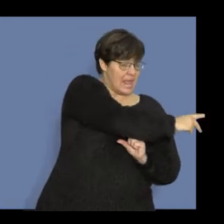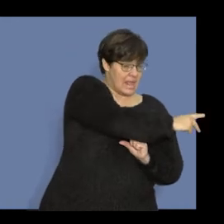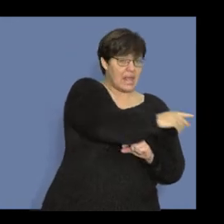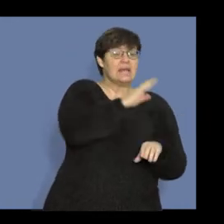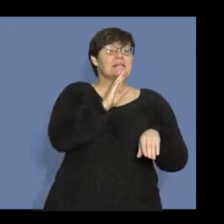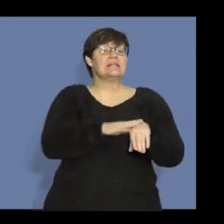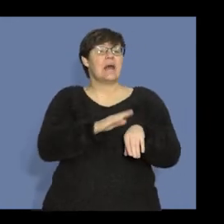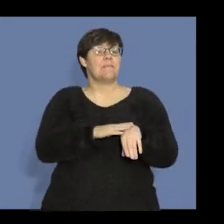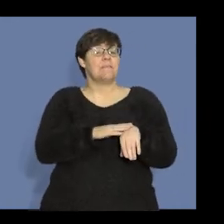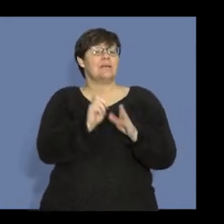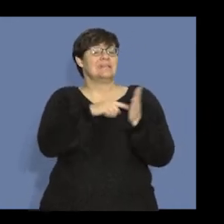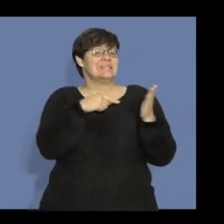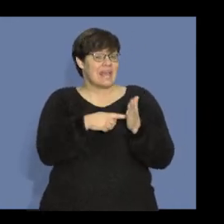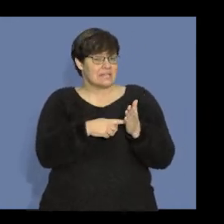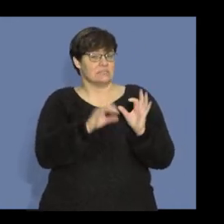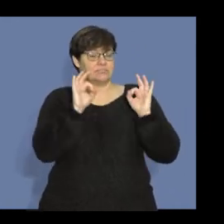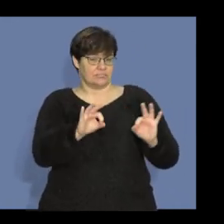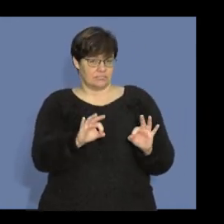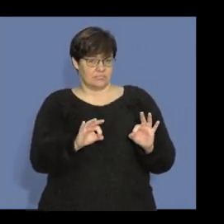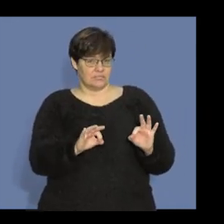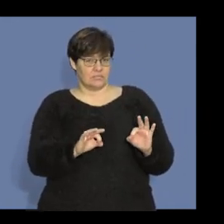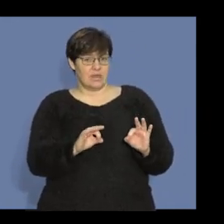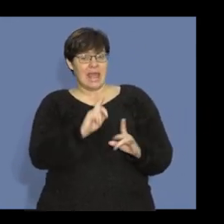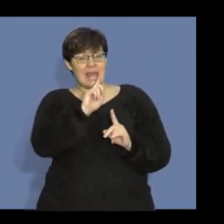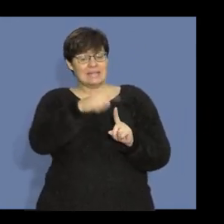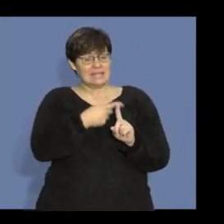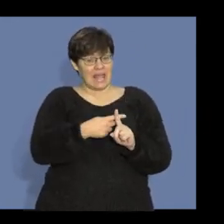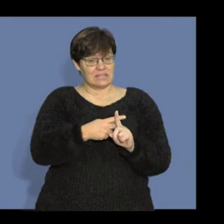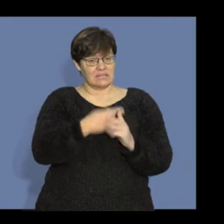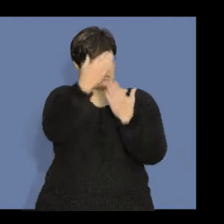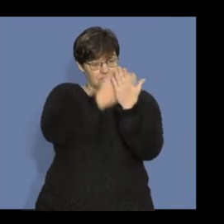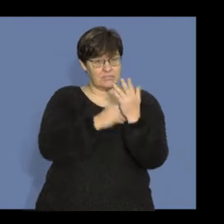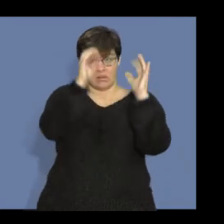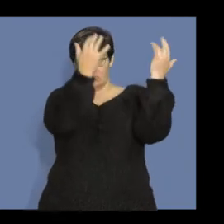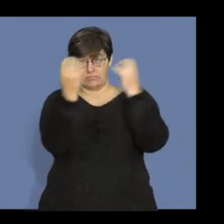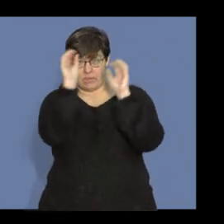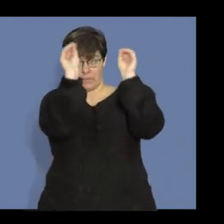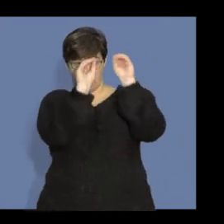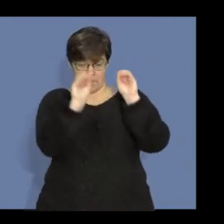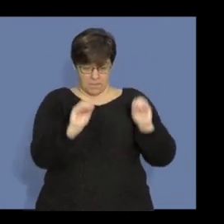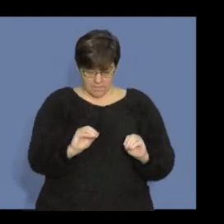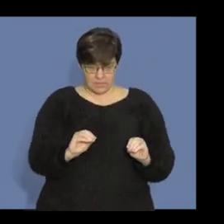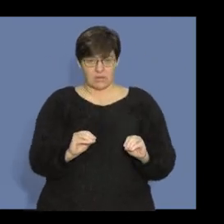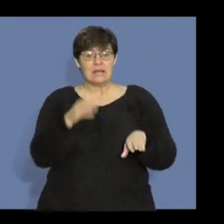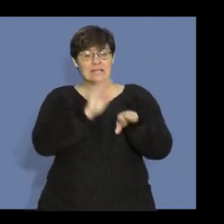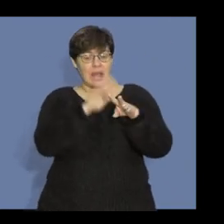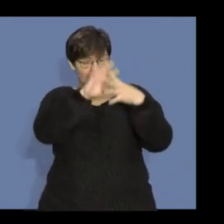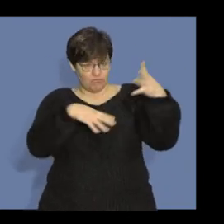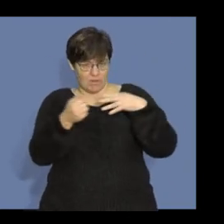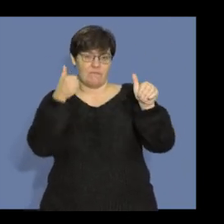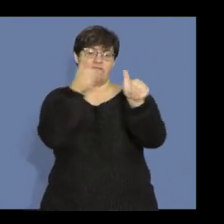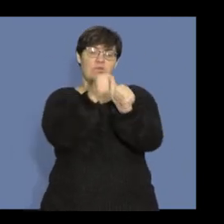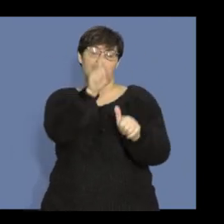date and to check the tax return. Right, so this is important. We have to comply by certain